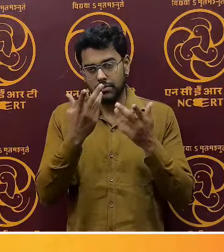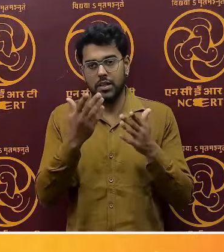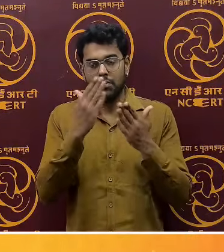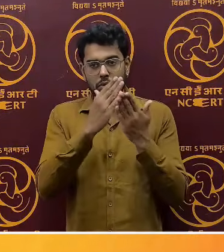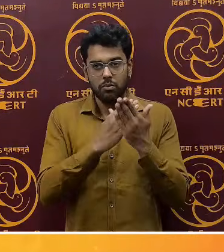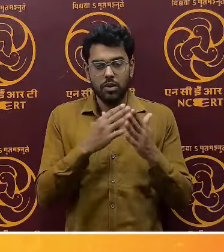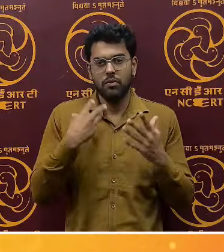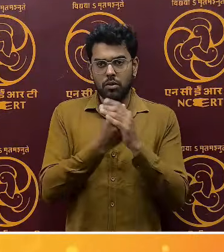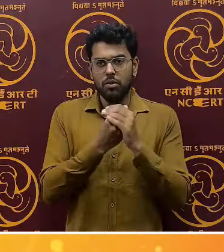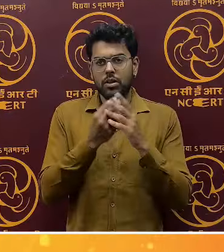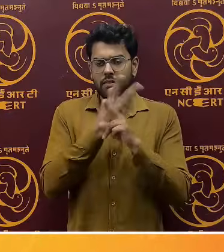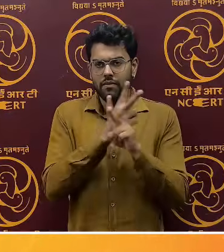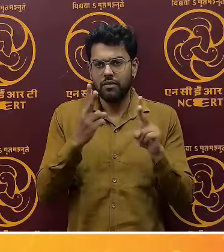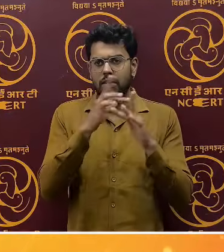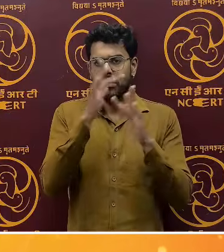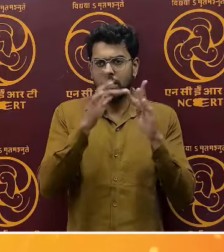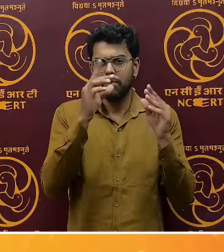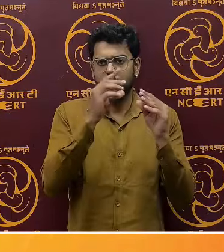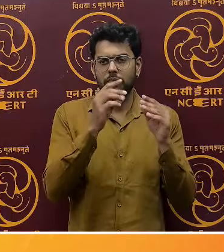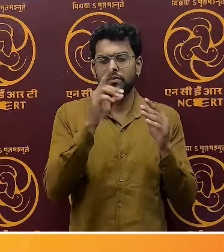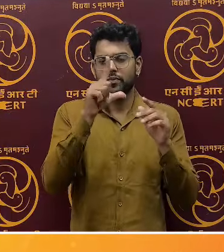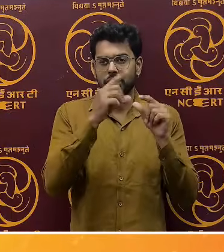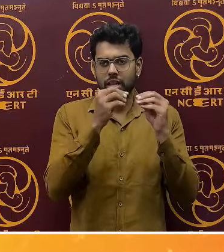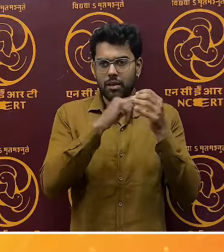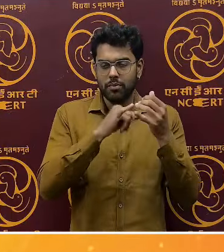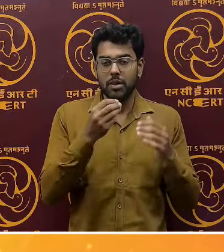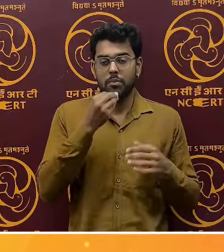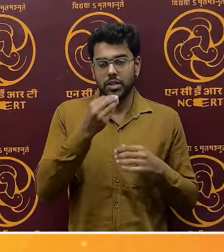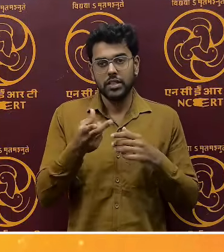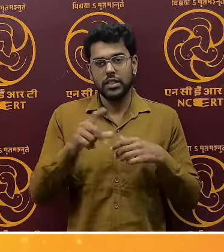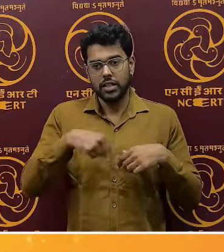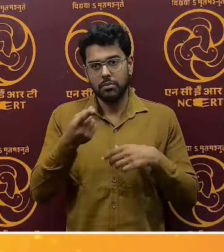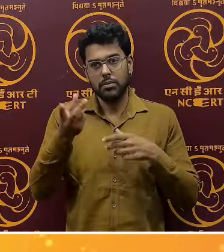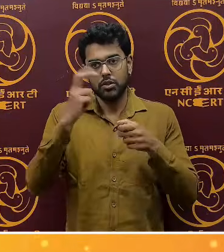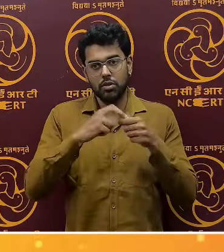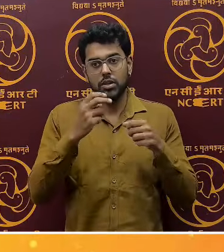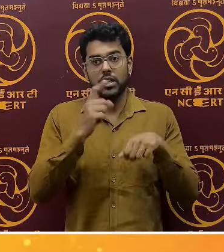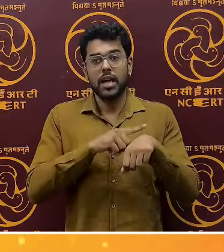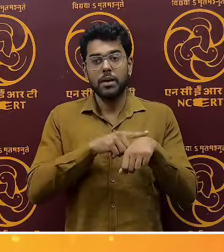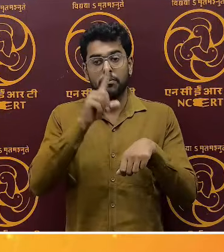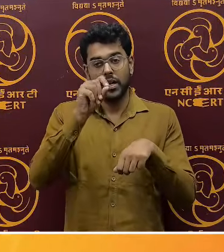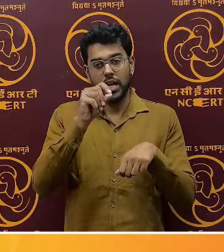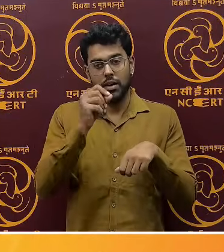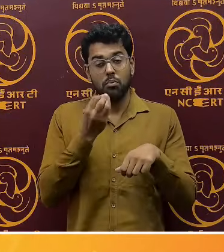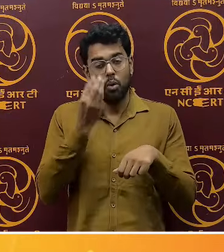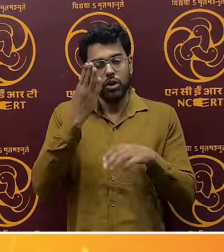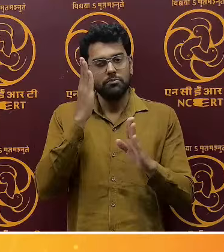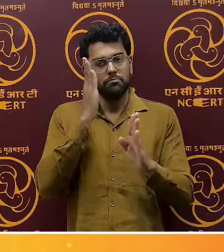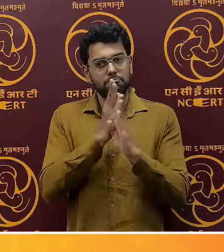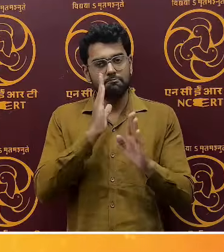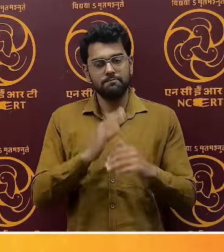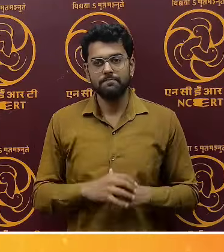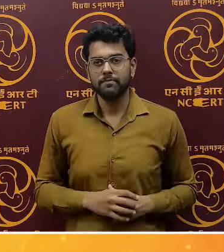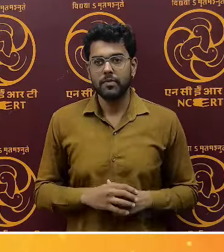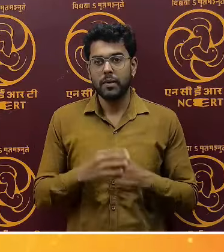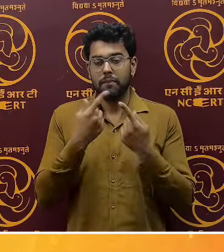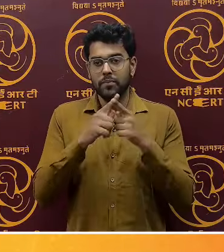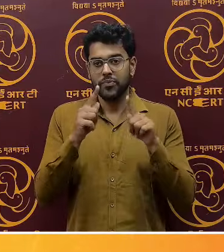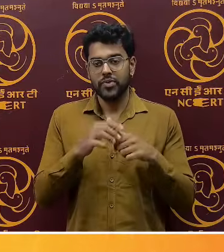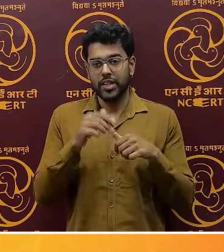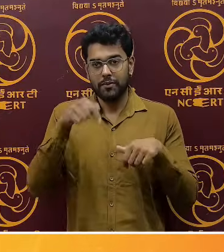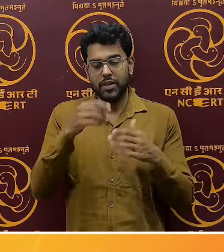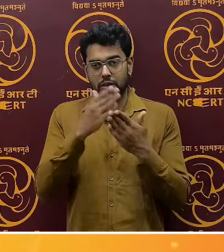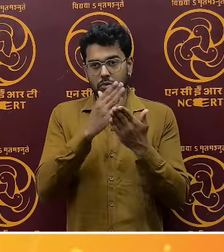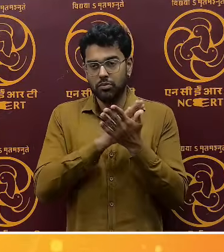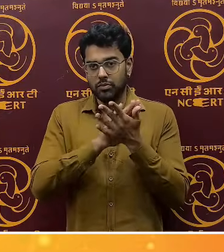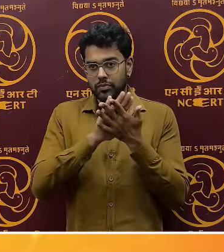have virtual labs for you. So don't forget to join us tomorrow as well at 10 a.m. sharp. But before we leaving here,